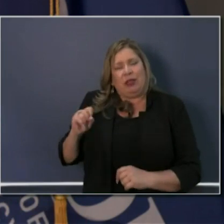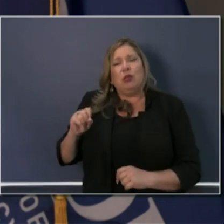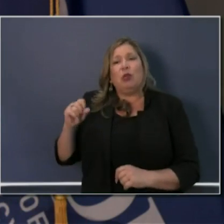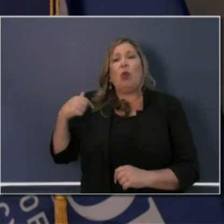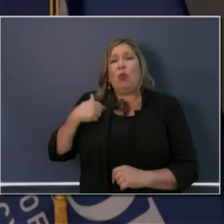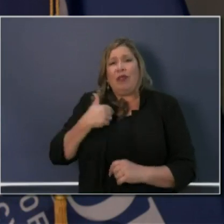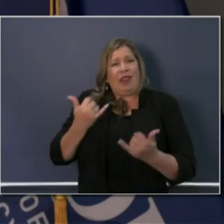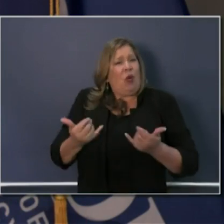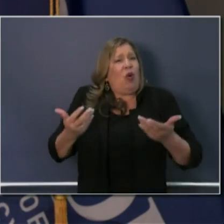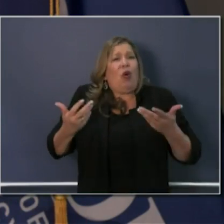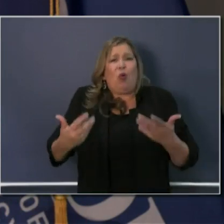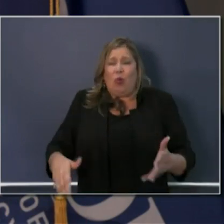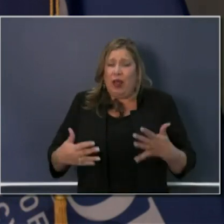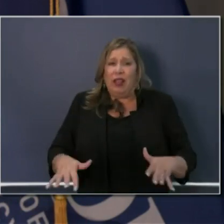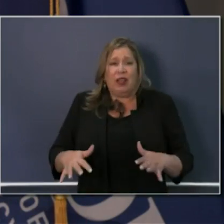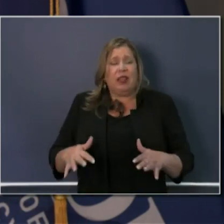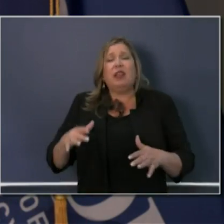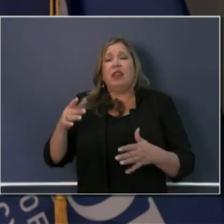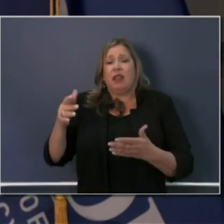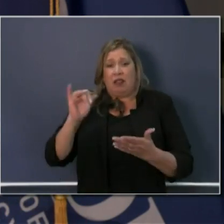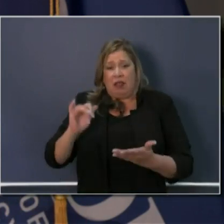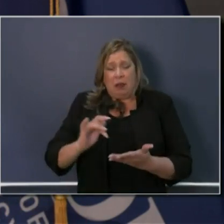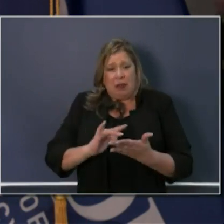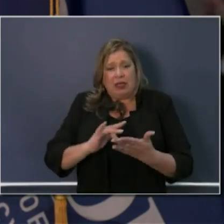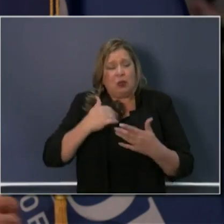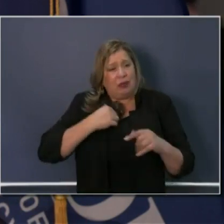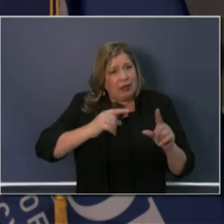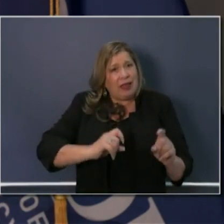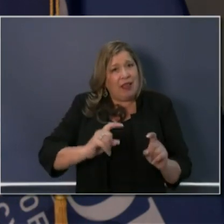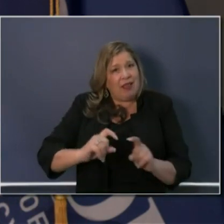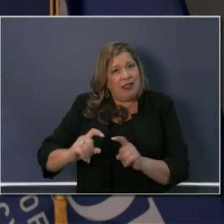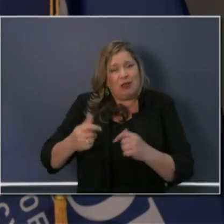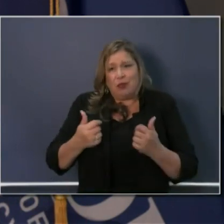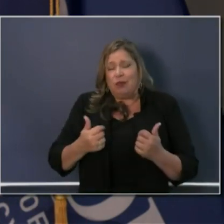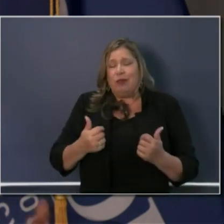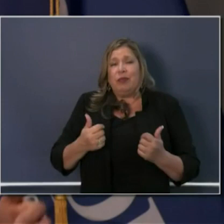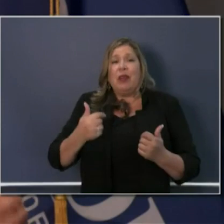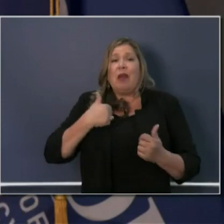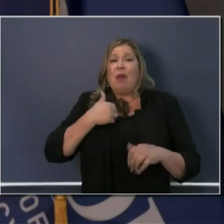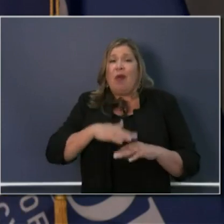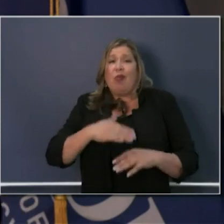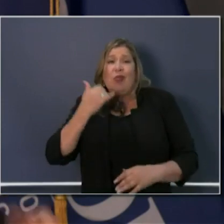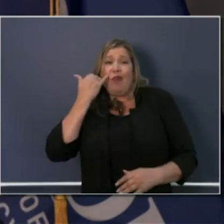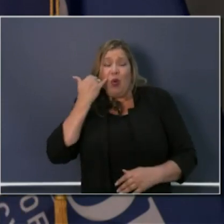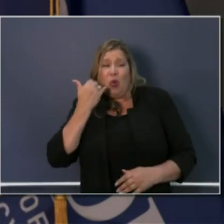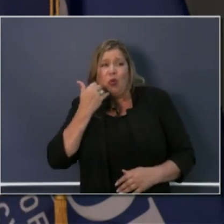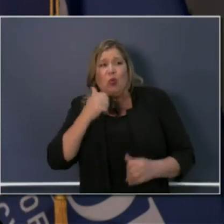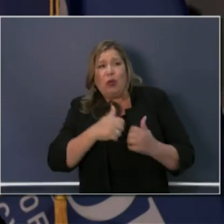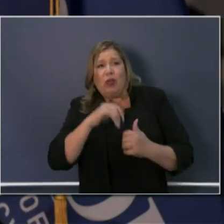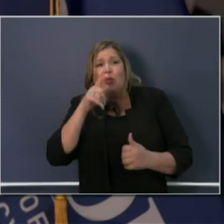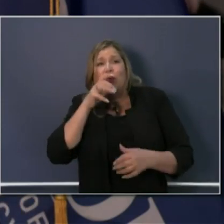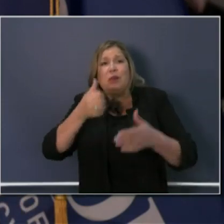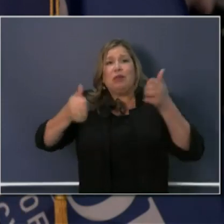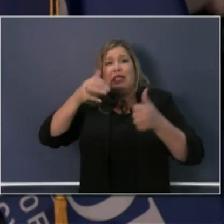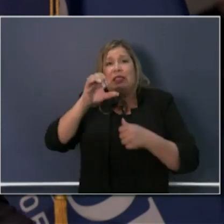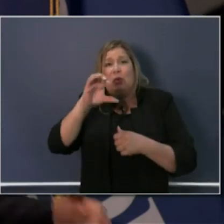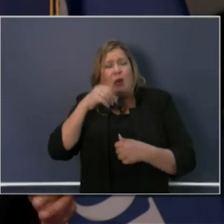deeply advancing those protocols and partnerships. I was on the phone with the CEOs just to ask what more they need from the state of